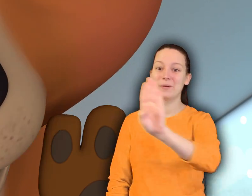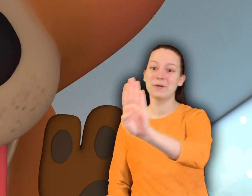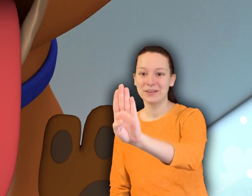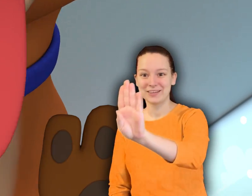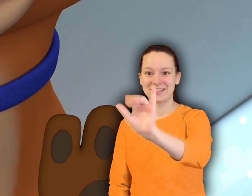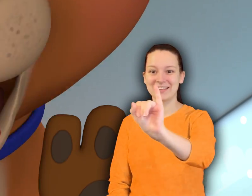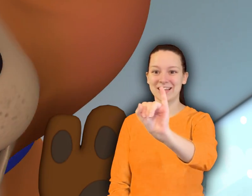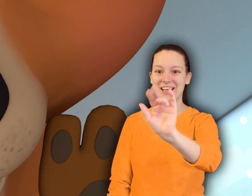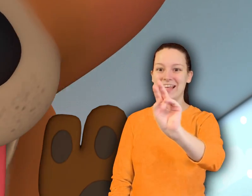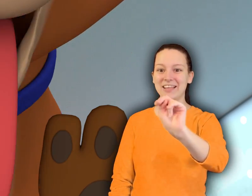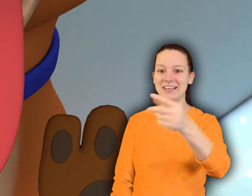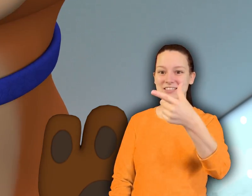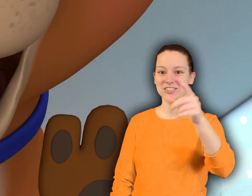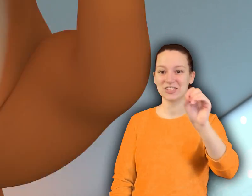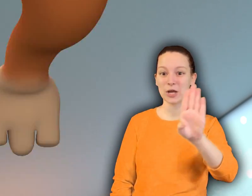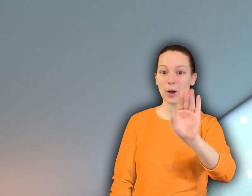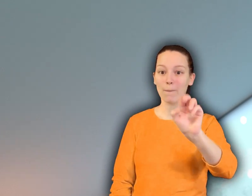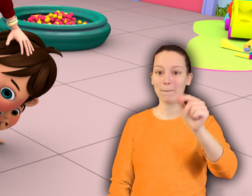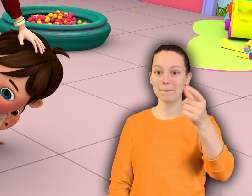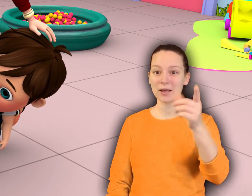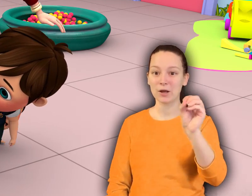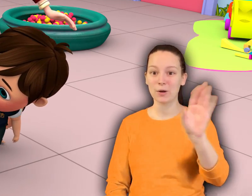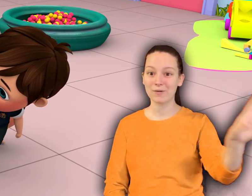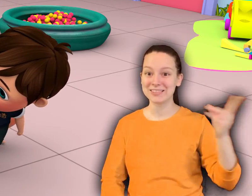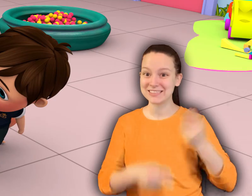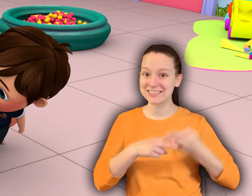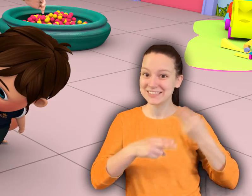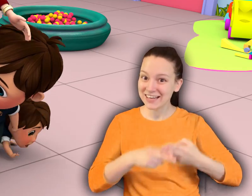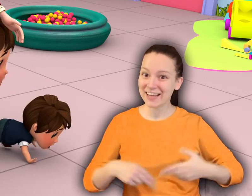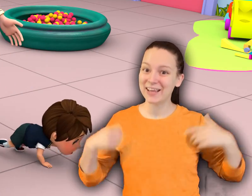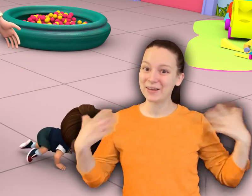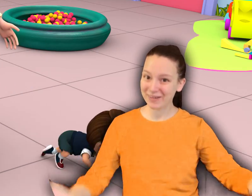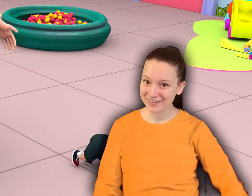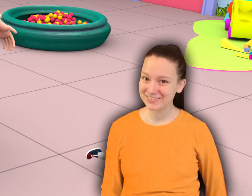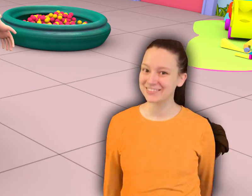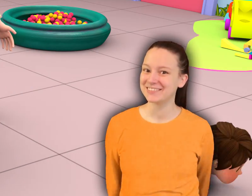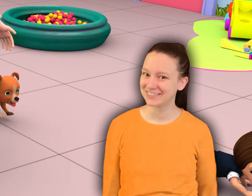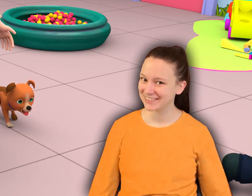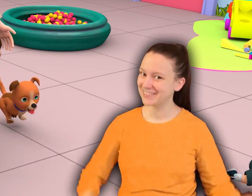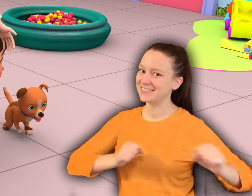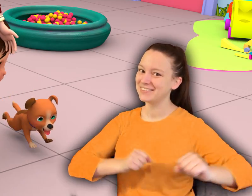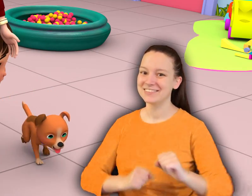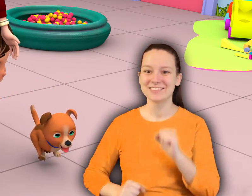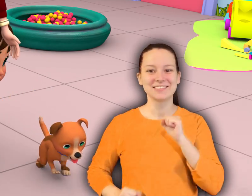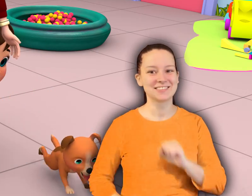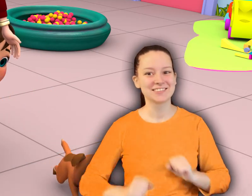n o b i n o and Bingo was his